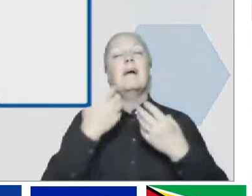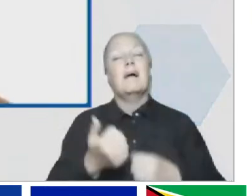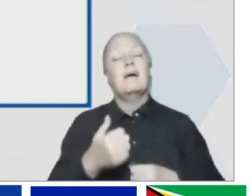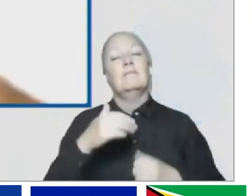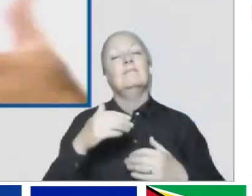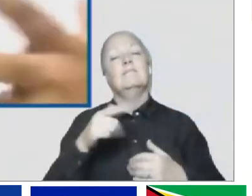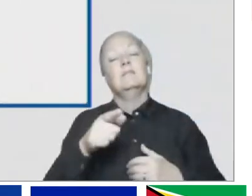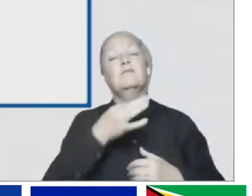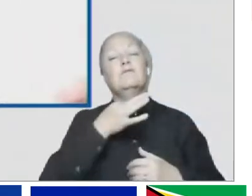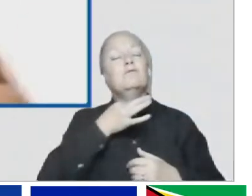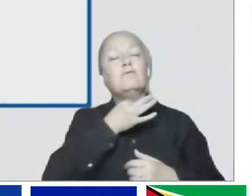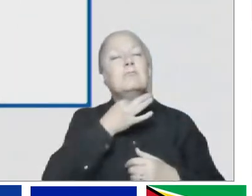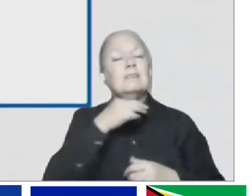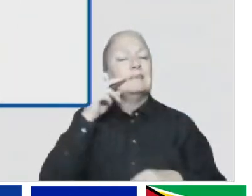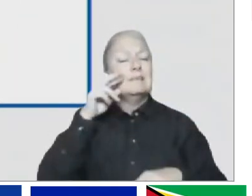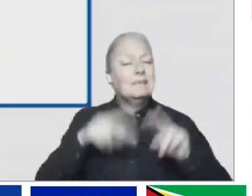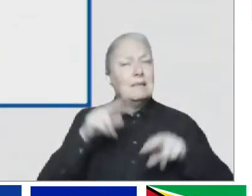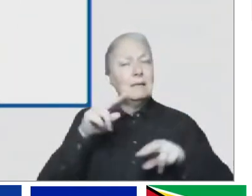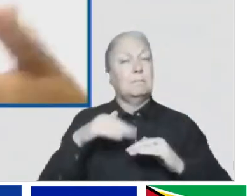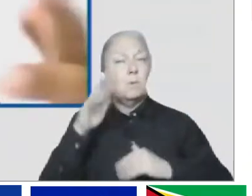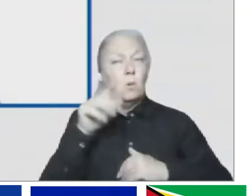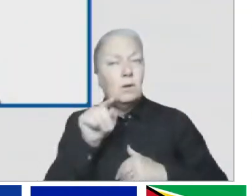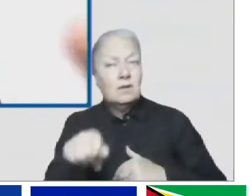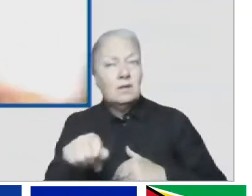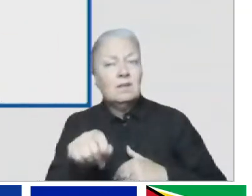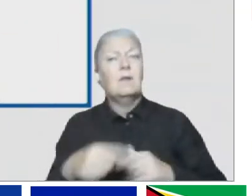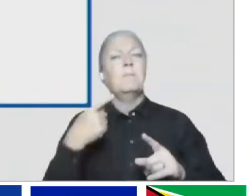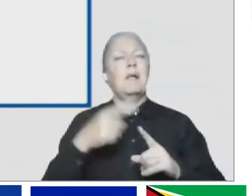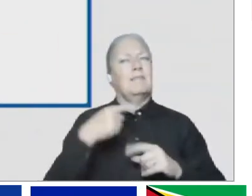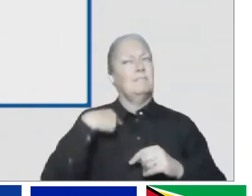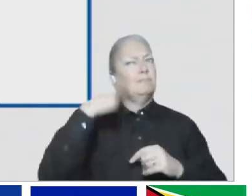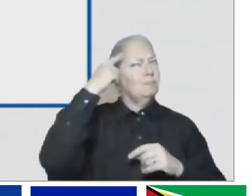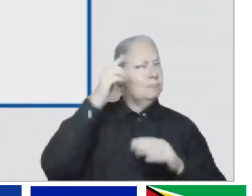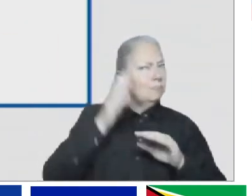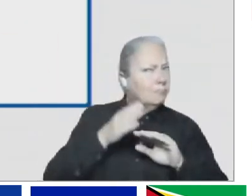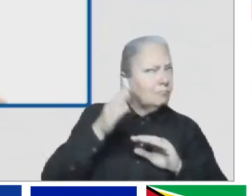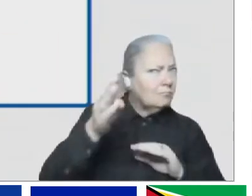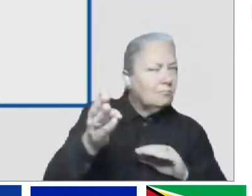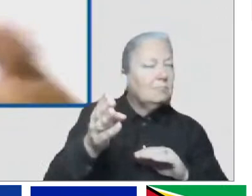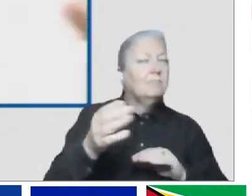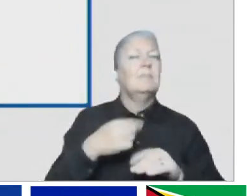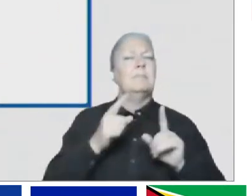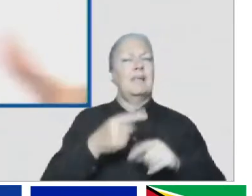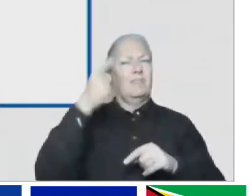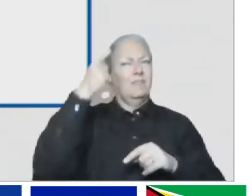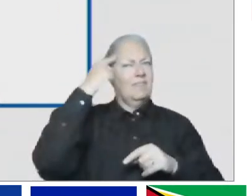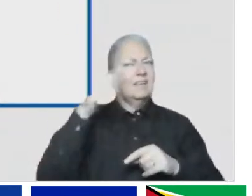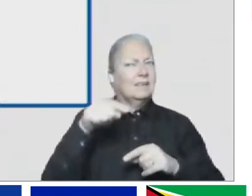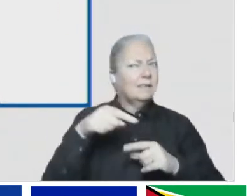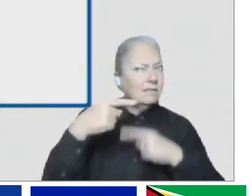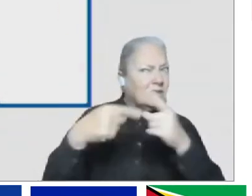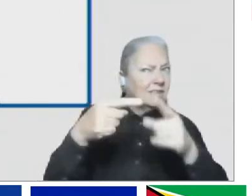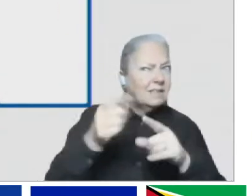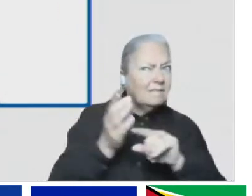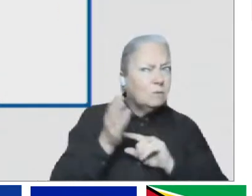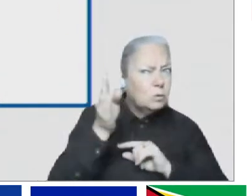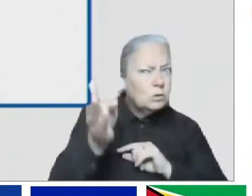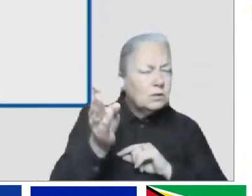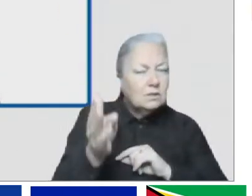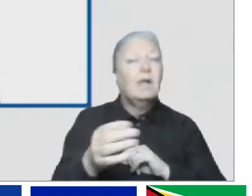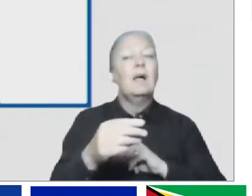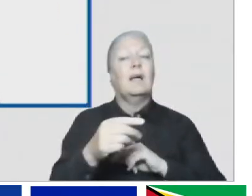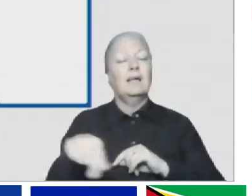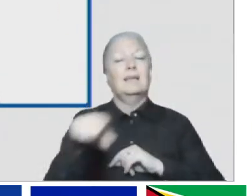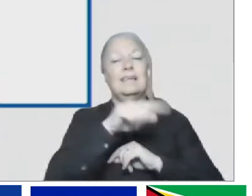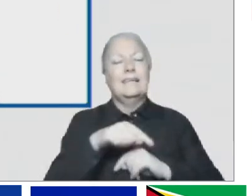more forward thinking, more trying to anticipate futures as we begin to build resilience in our overall risk